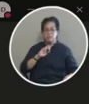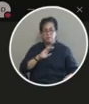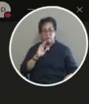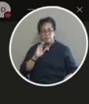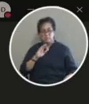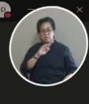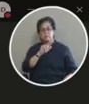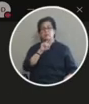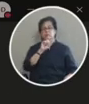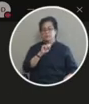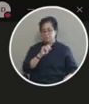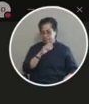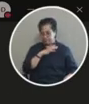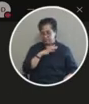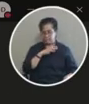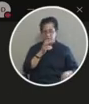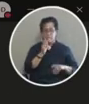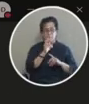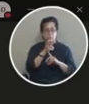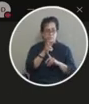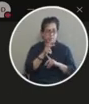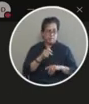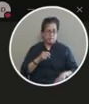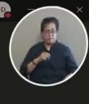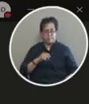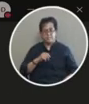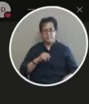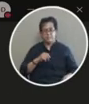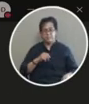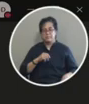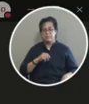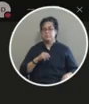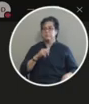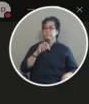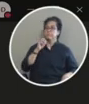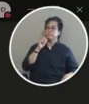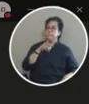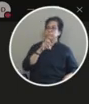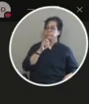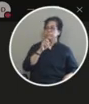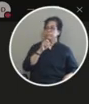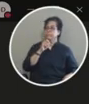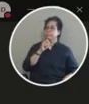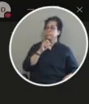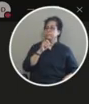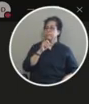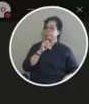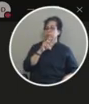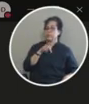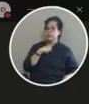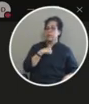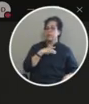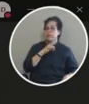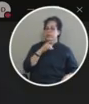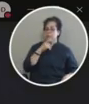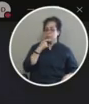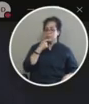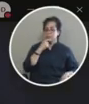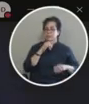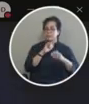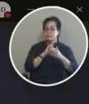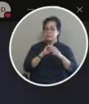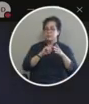Yes, Mr. Ruiz, go ahead, sir. You have 3 minutes. Okay, yes. I'd like to say that